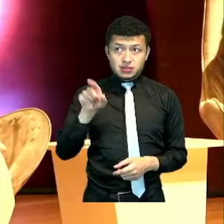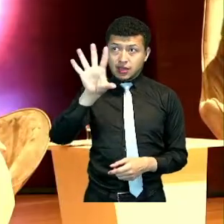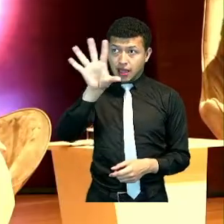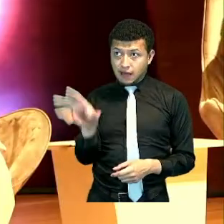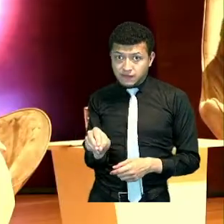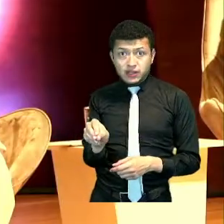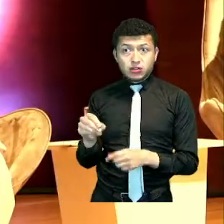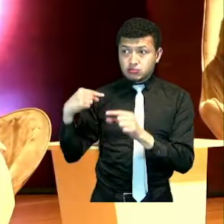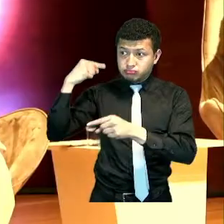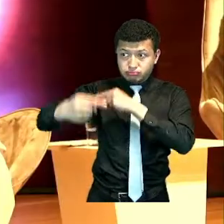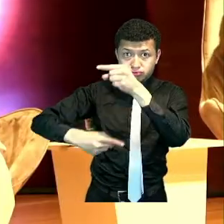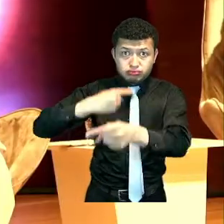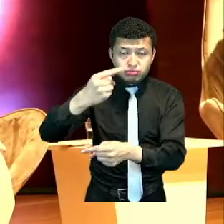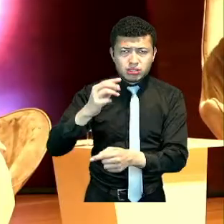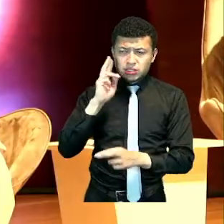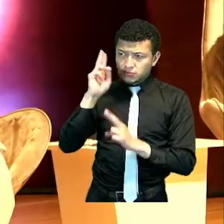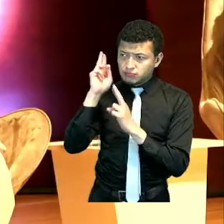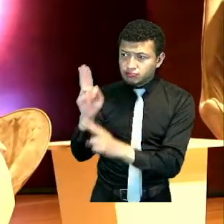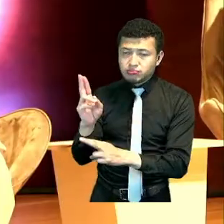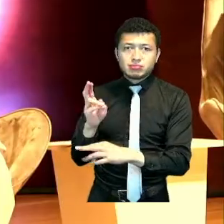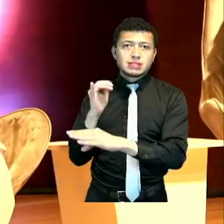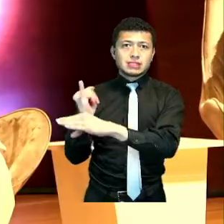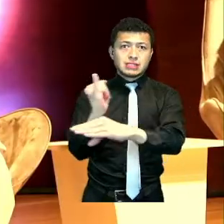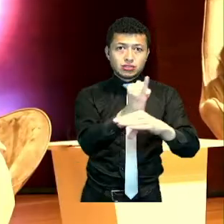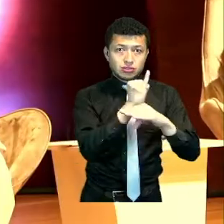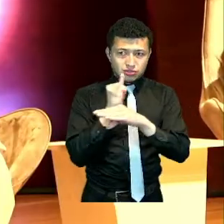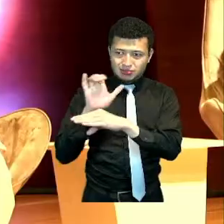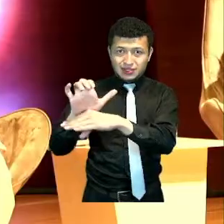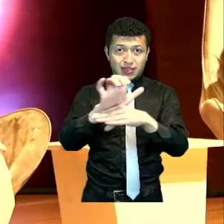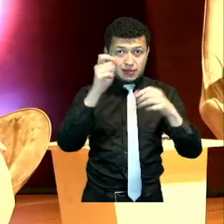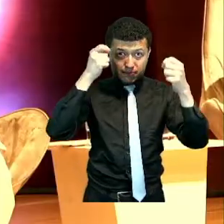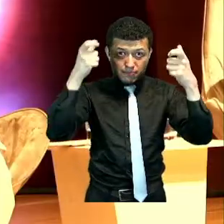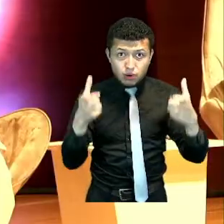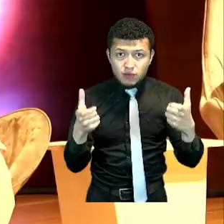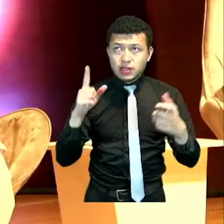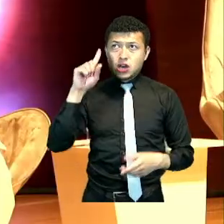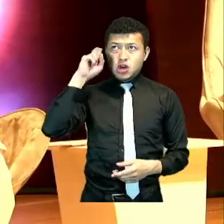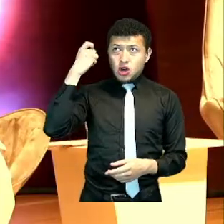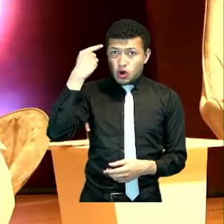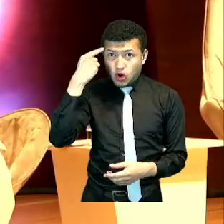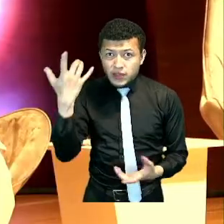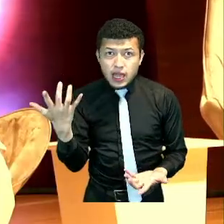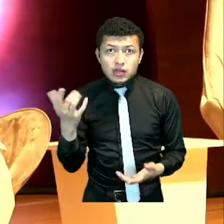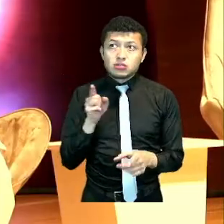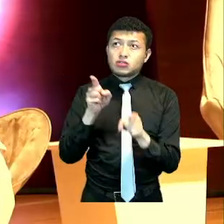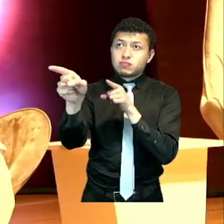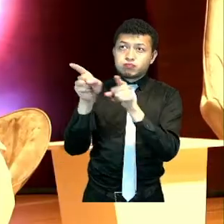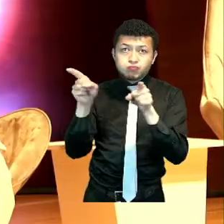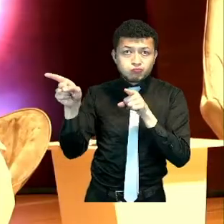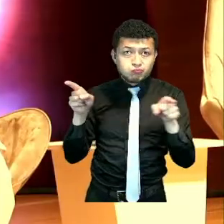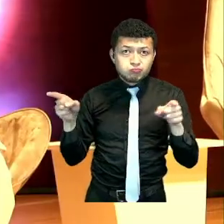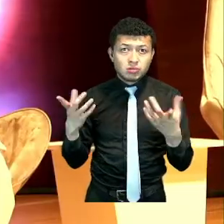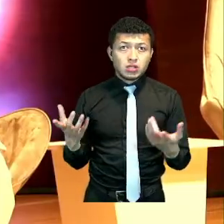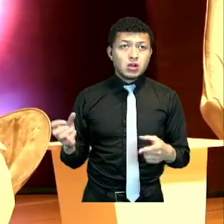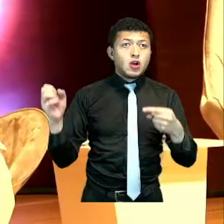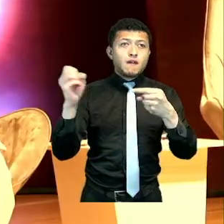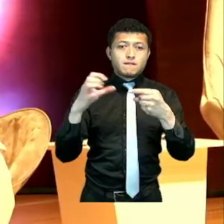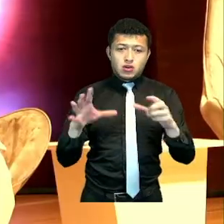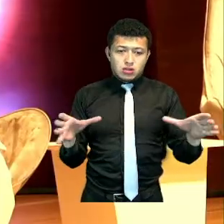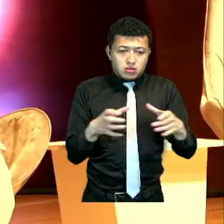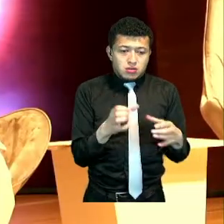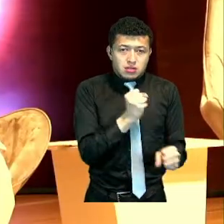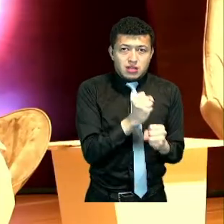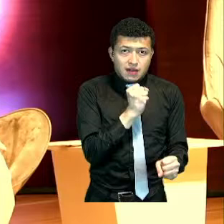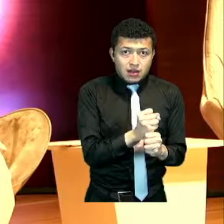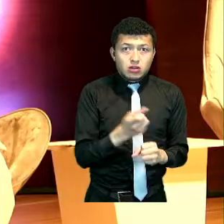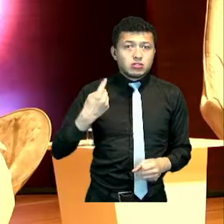of our Dr. Suma and Epsi Campbell-Barr in the Permanent Forum, and those in the working group of experts.